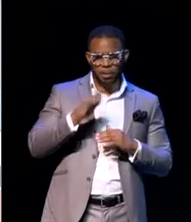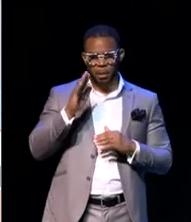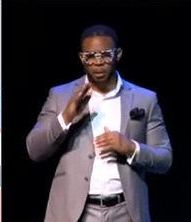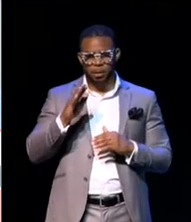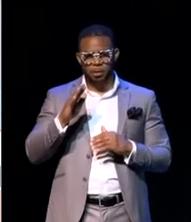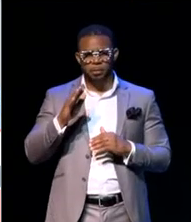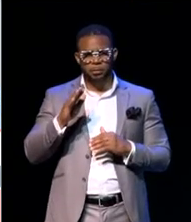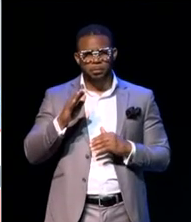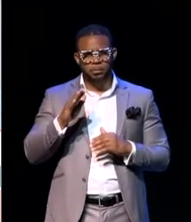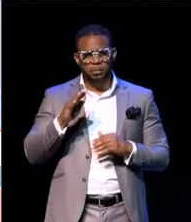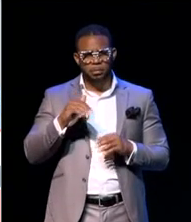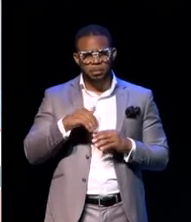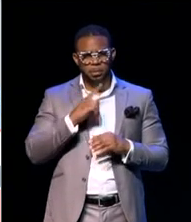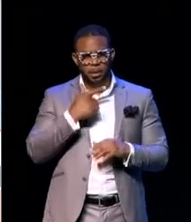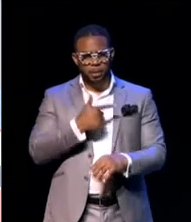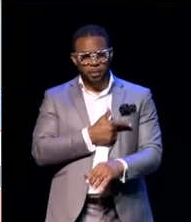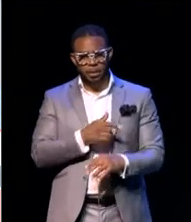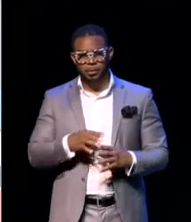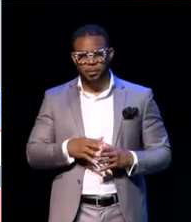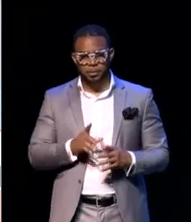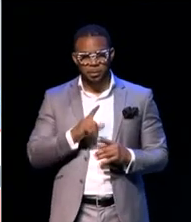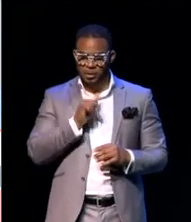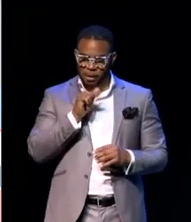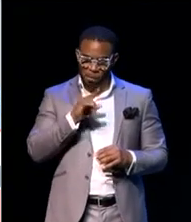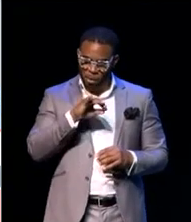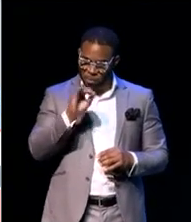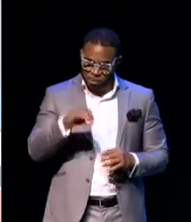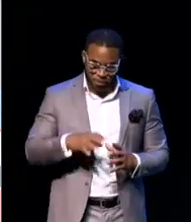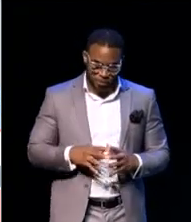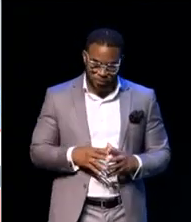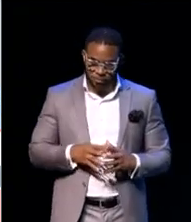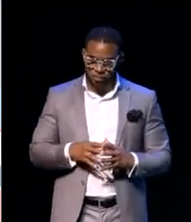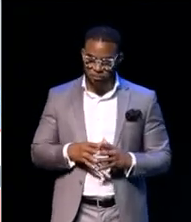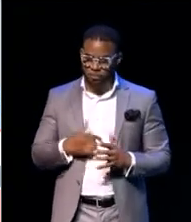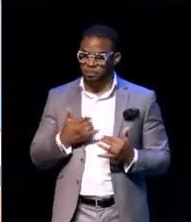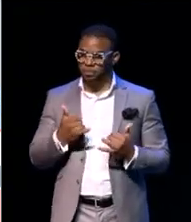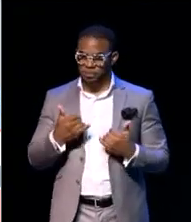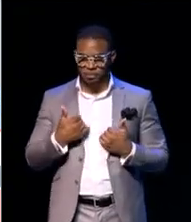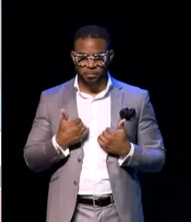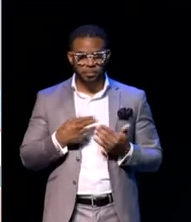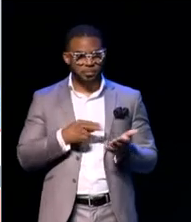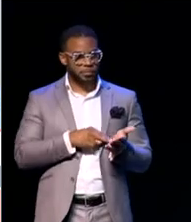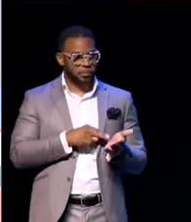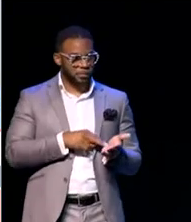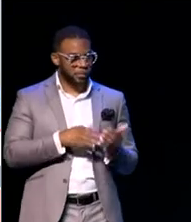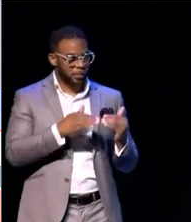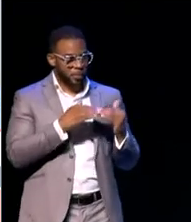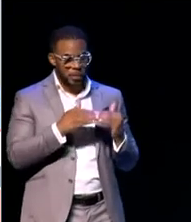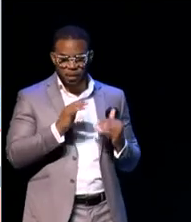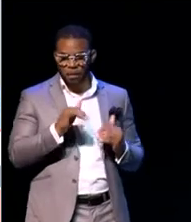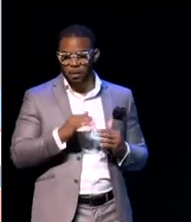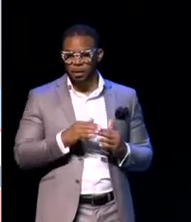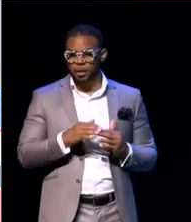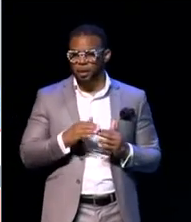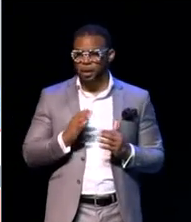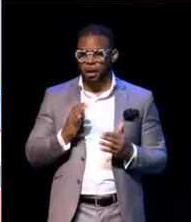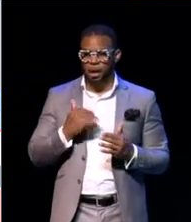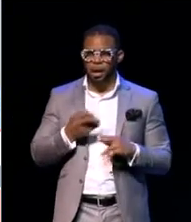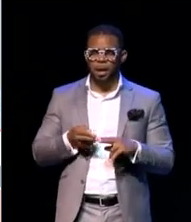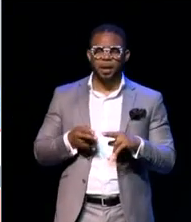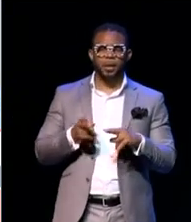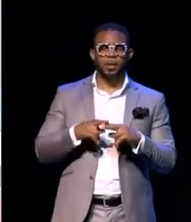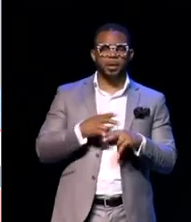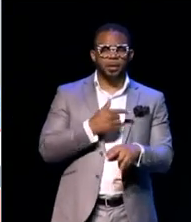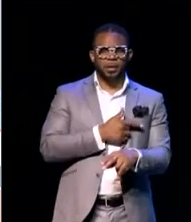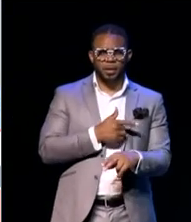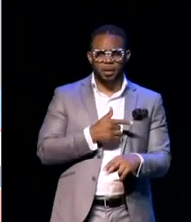above in being vaccinated, but it's not 100%. We still have our nursing colleagues that are increasing